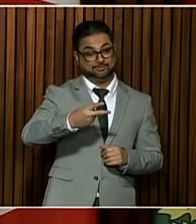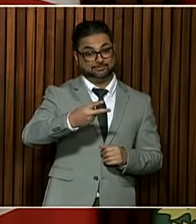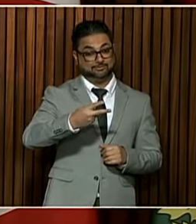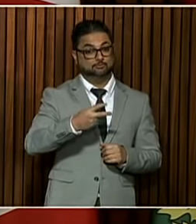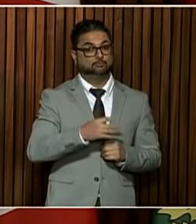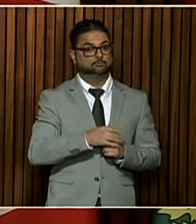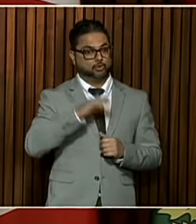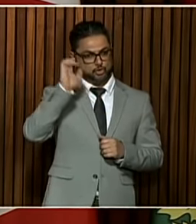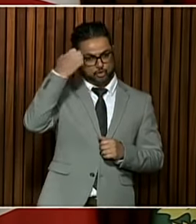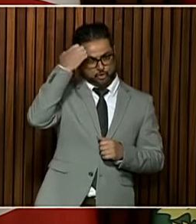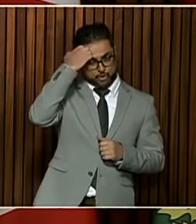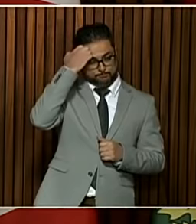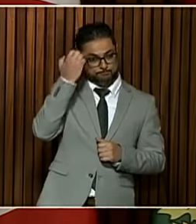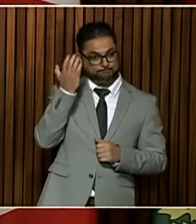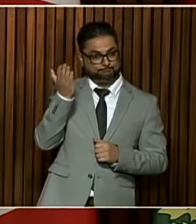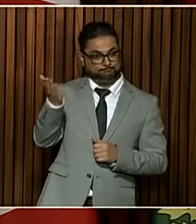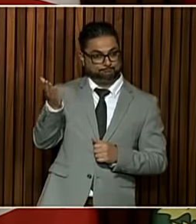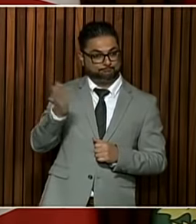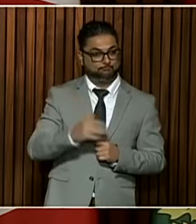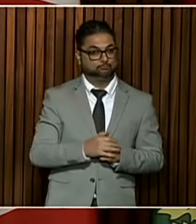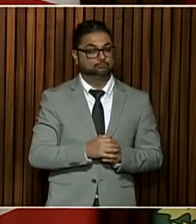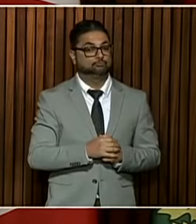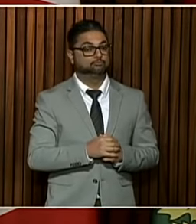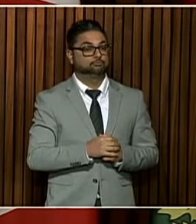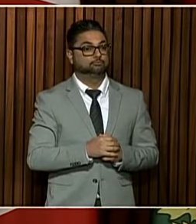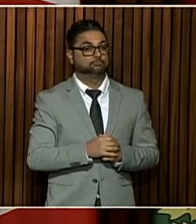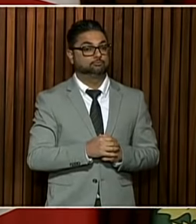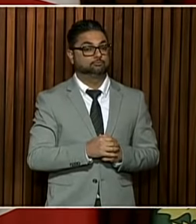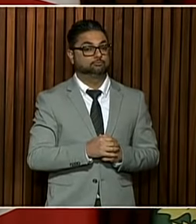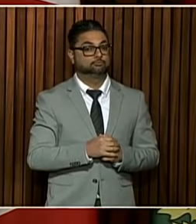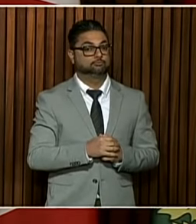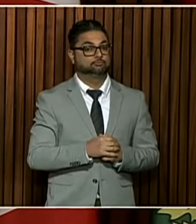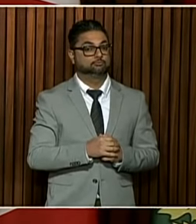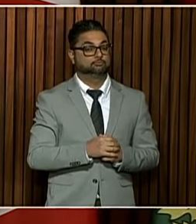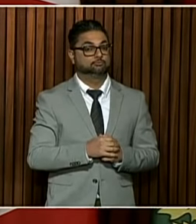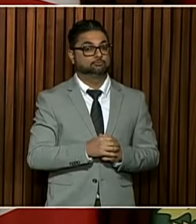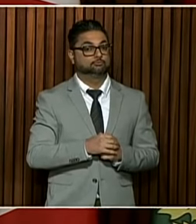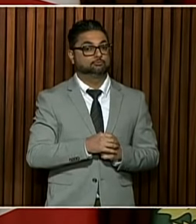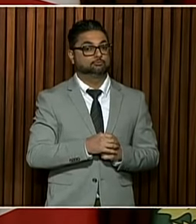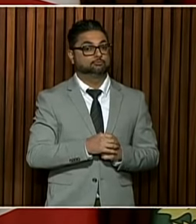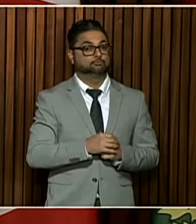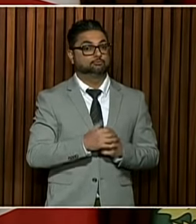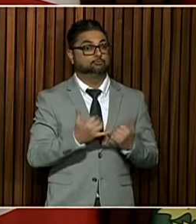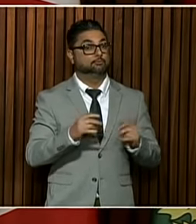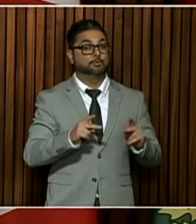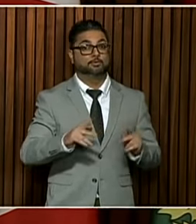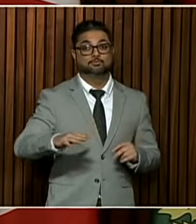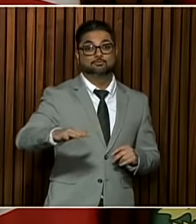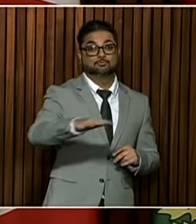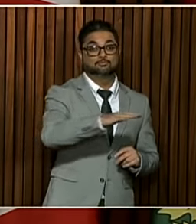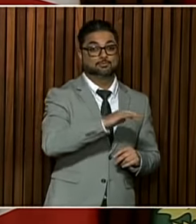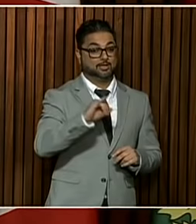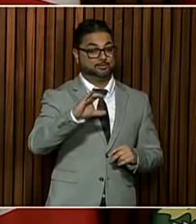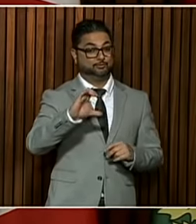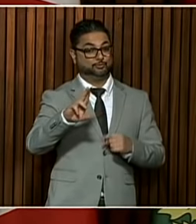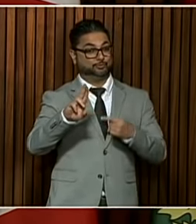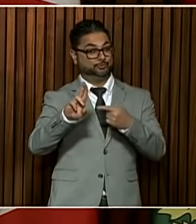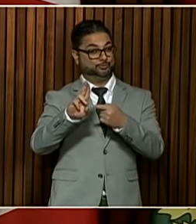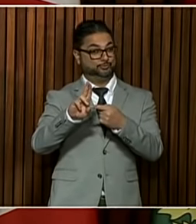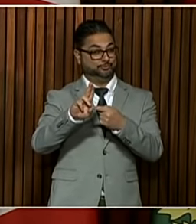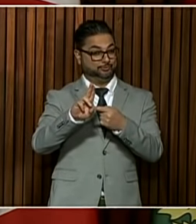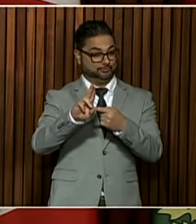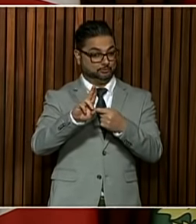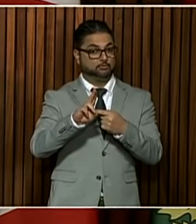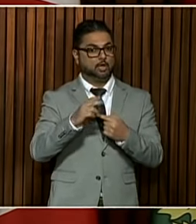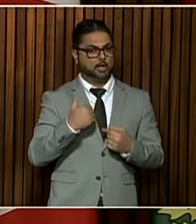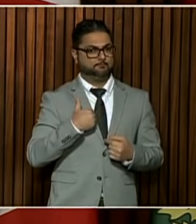In terms of the people in the ICU, at this point we're aware of 63